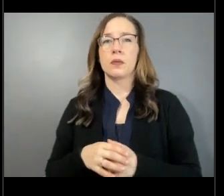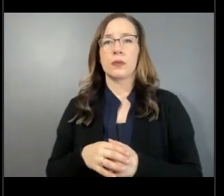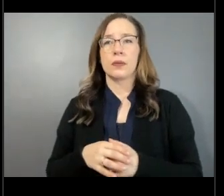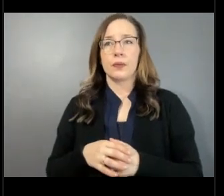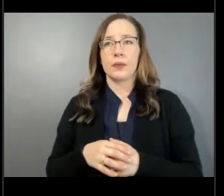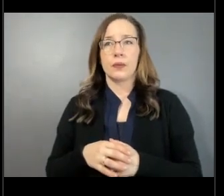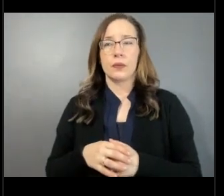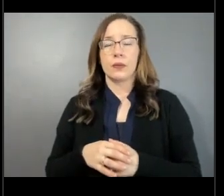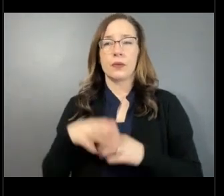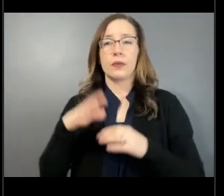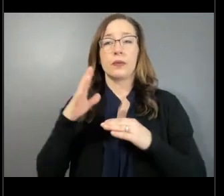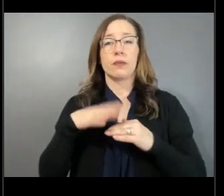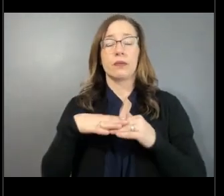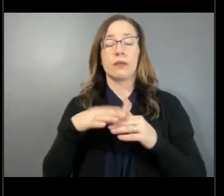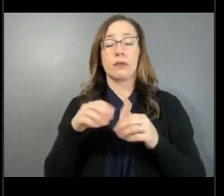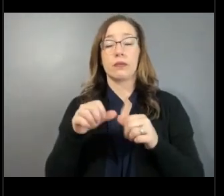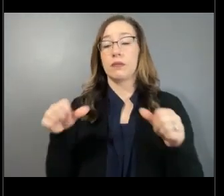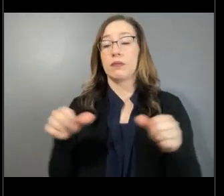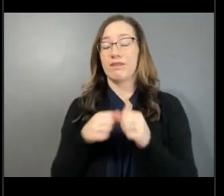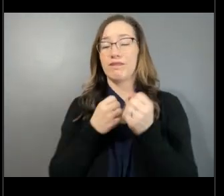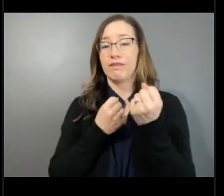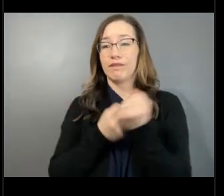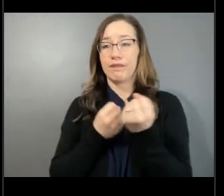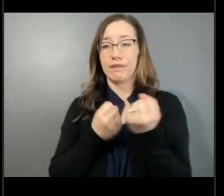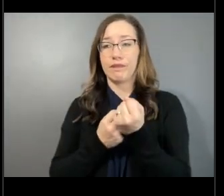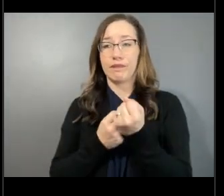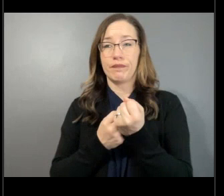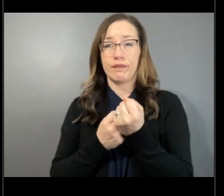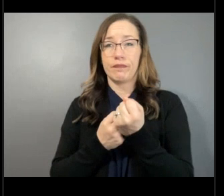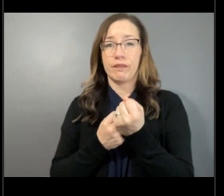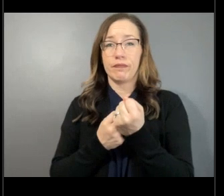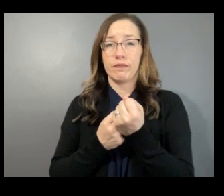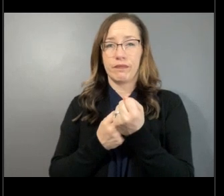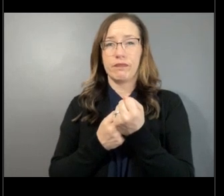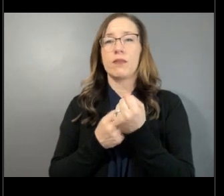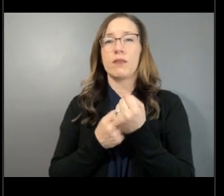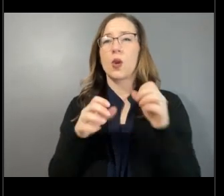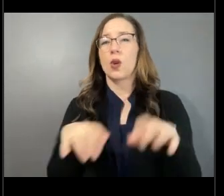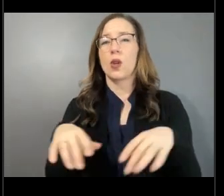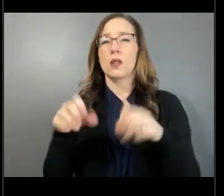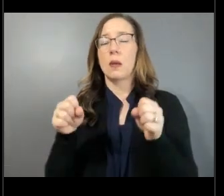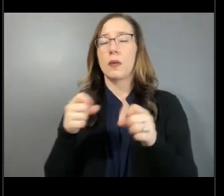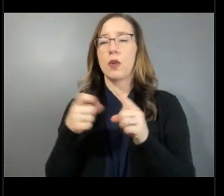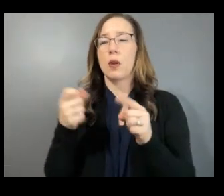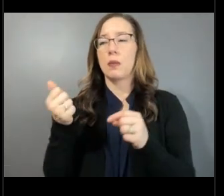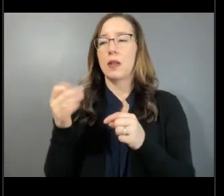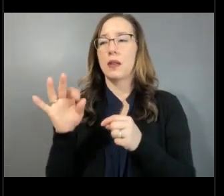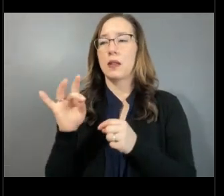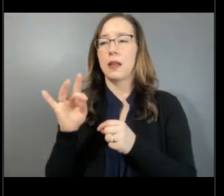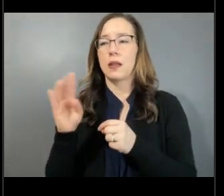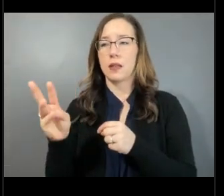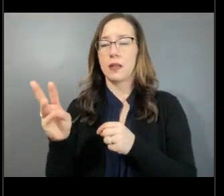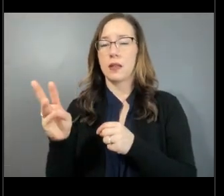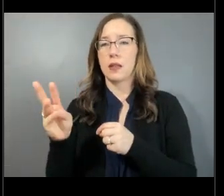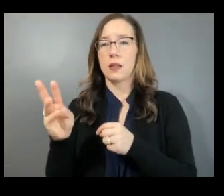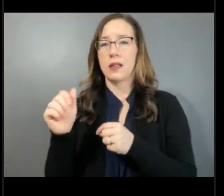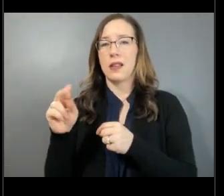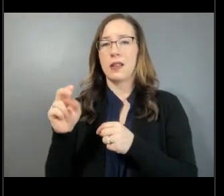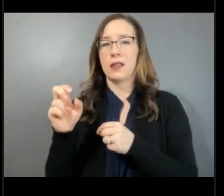The minimal areas to be reinforced are adopted from the 1986